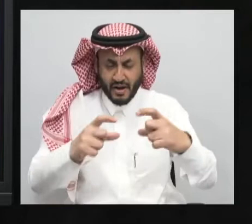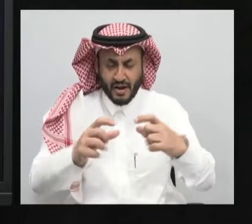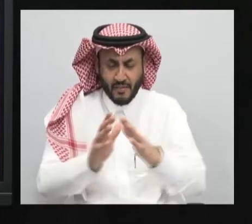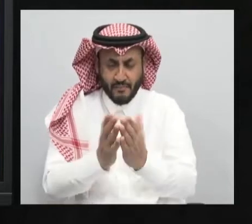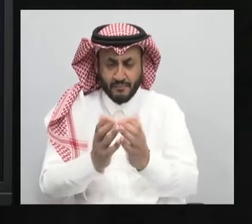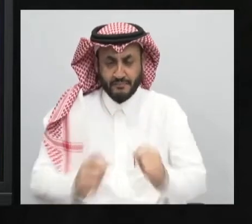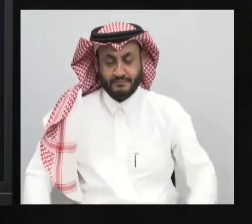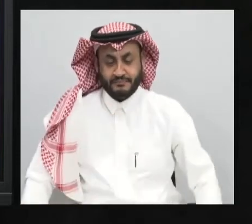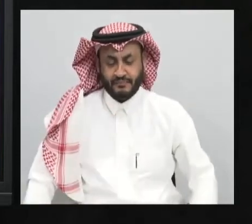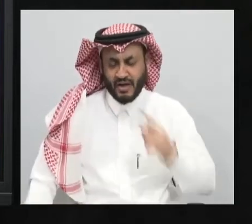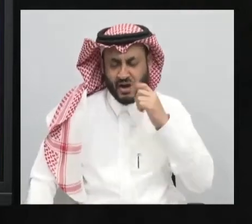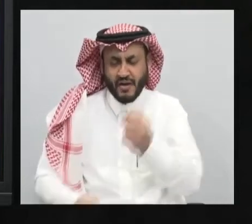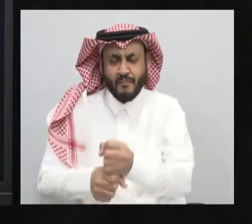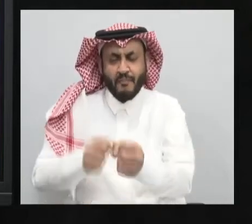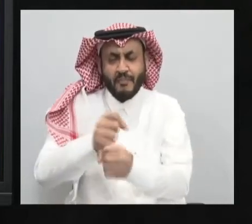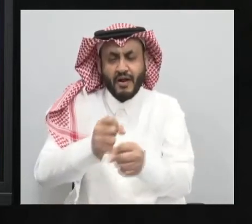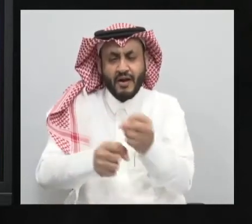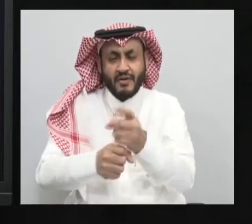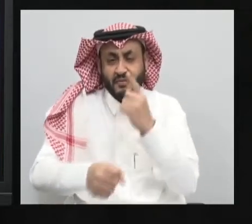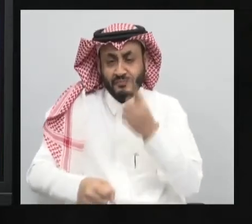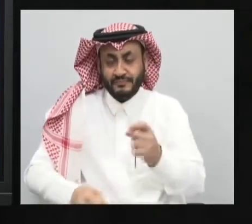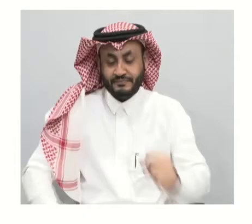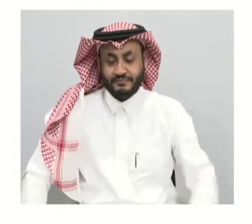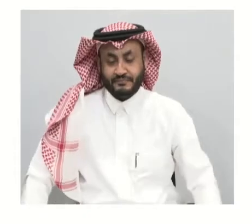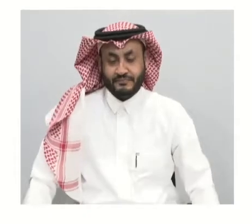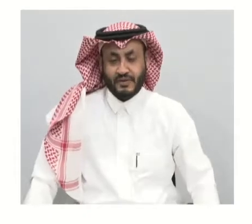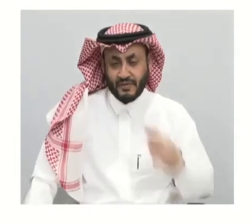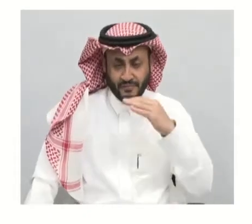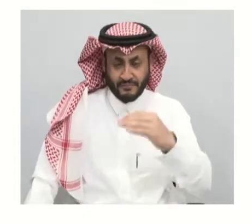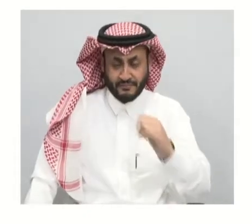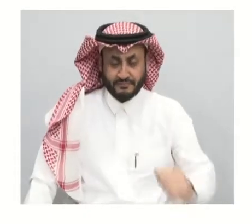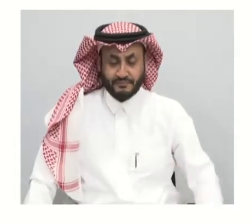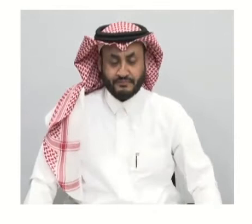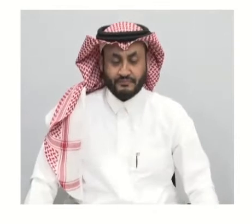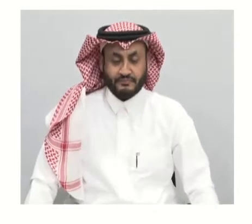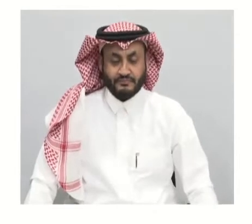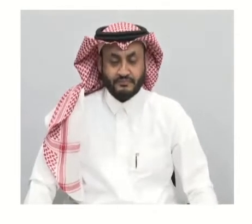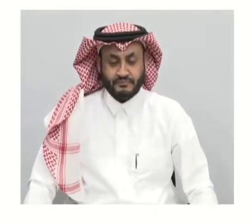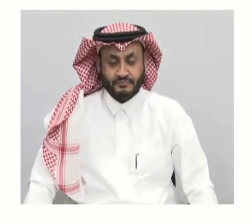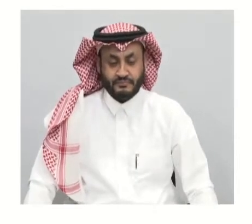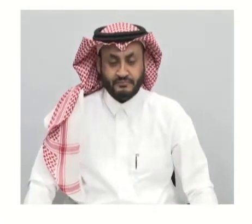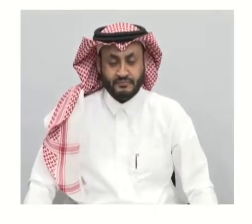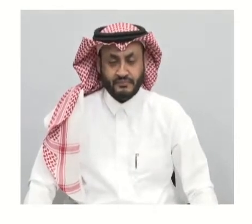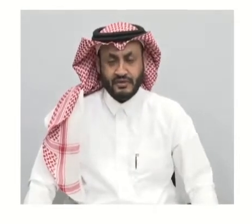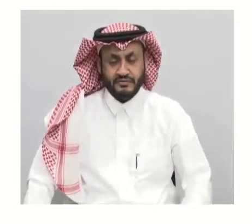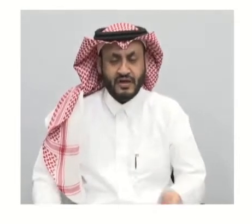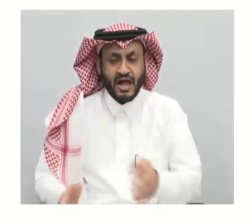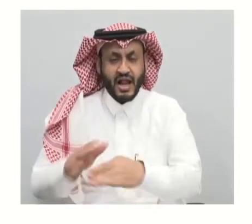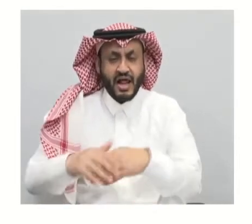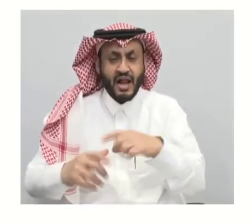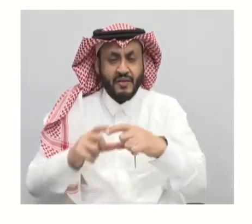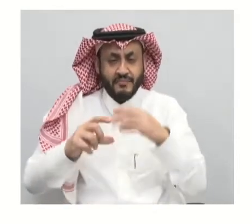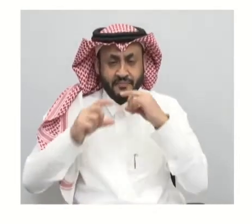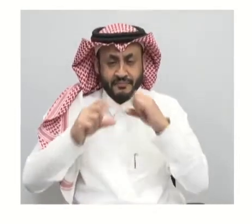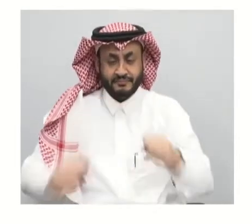and try to form the sentences. Now let's see the answers together. For number one, he was making sandwiches while